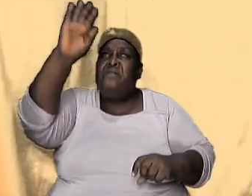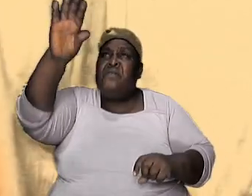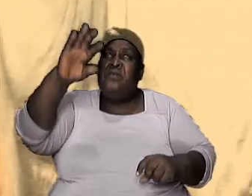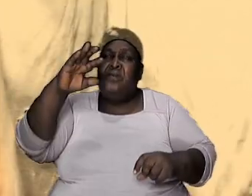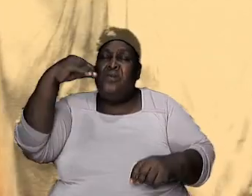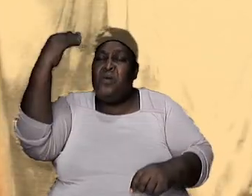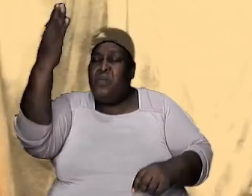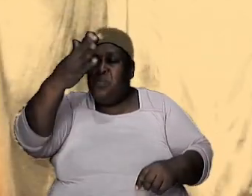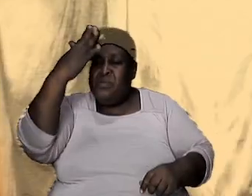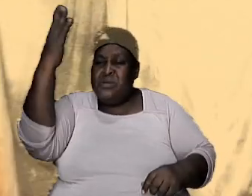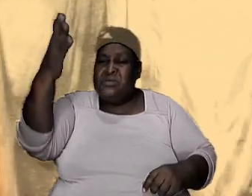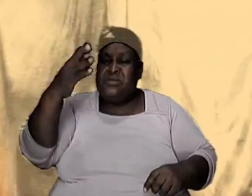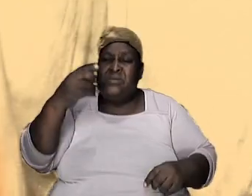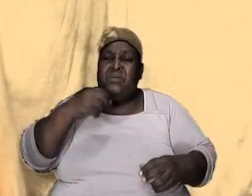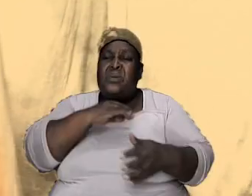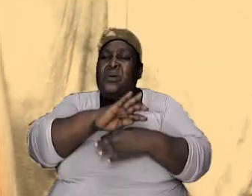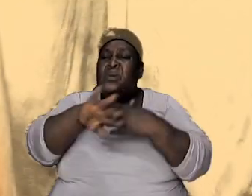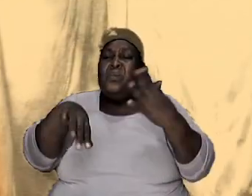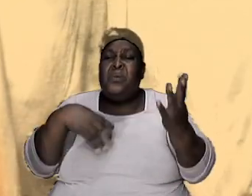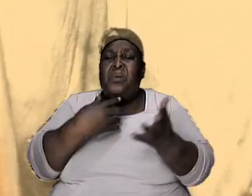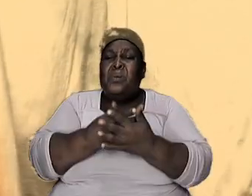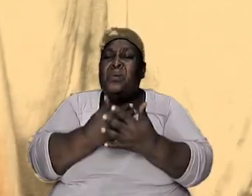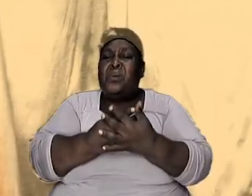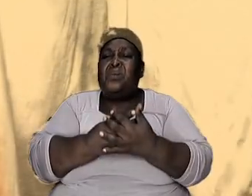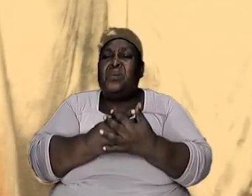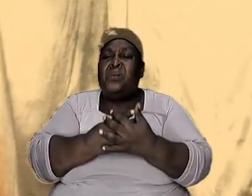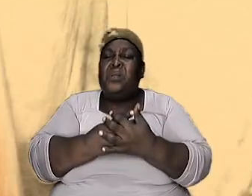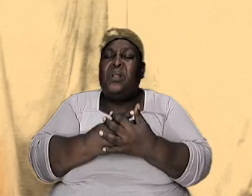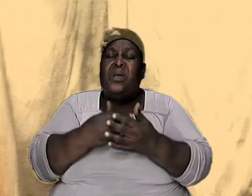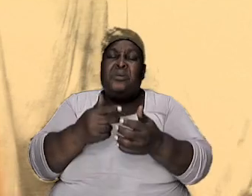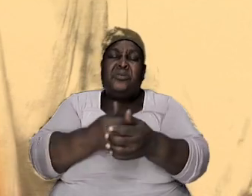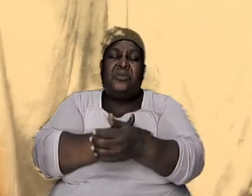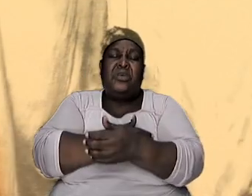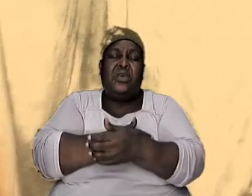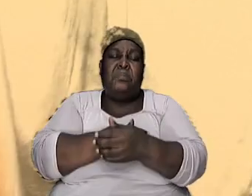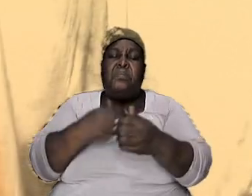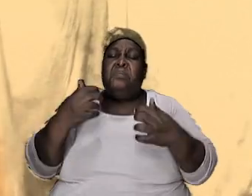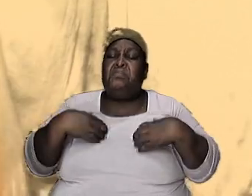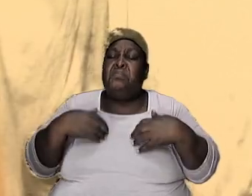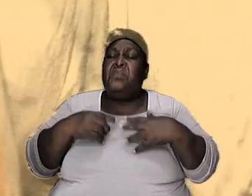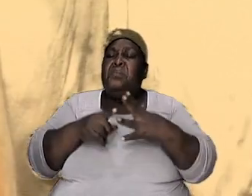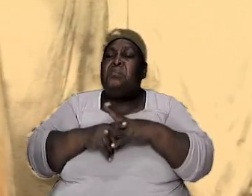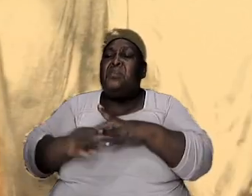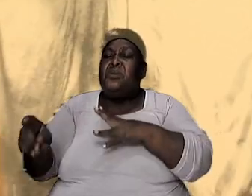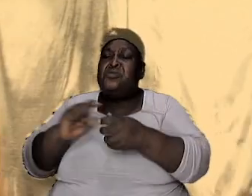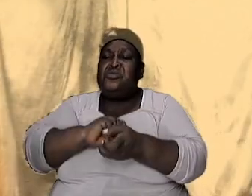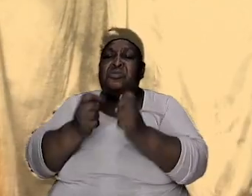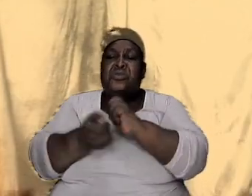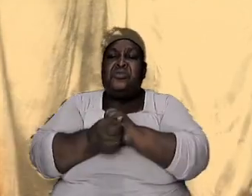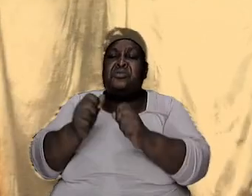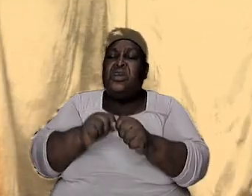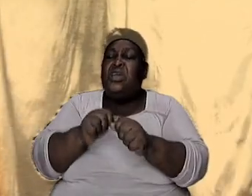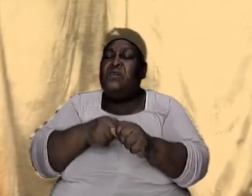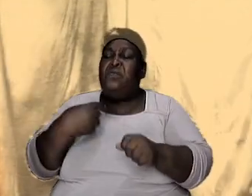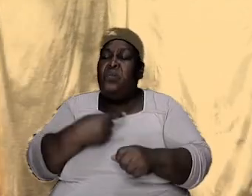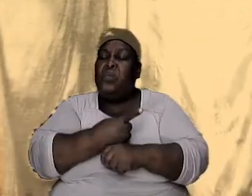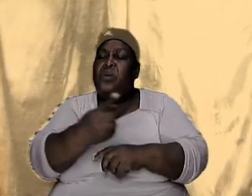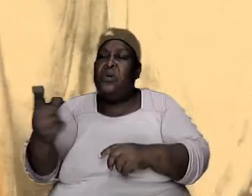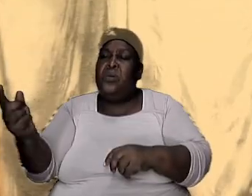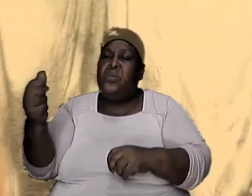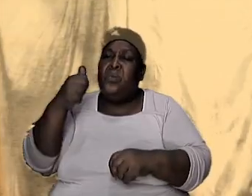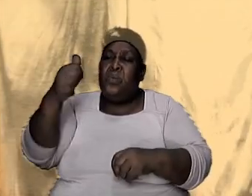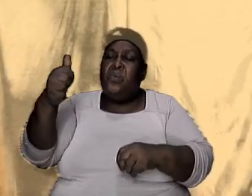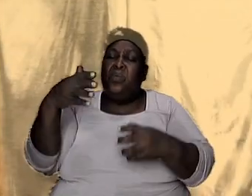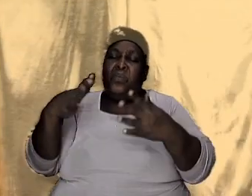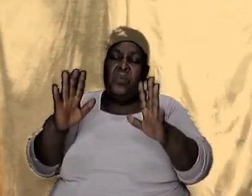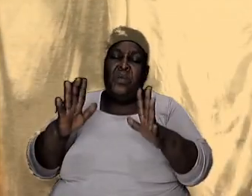presence. We are all like sheep who have gone astray. We have turned everyone to our own way.